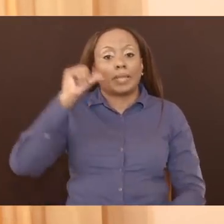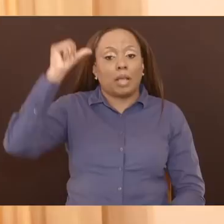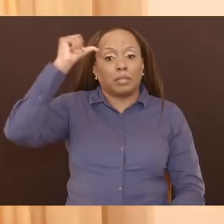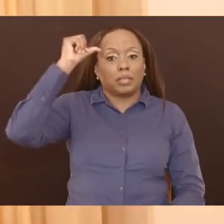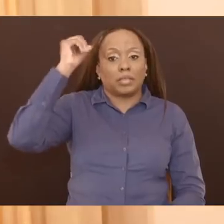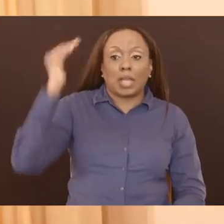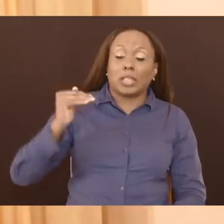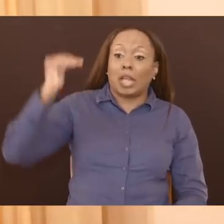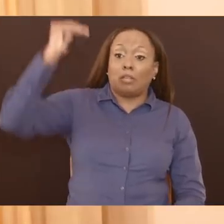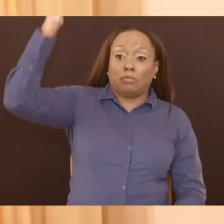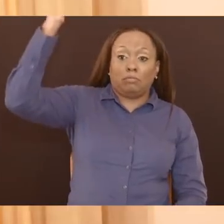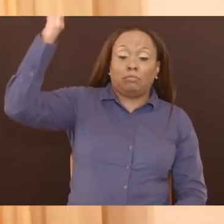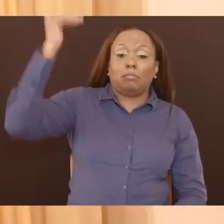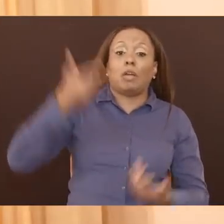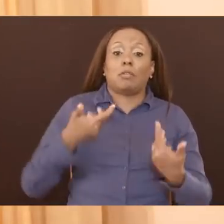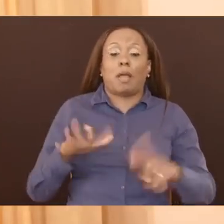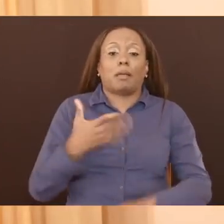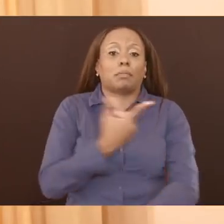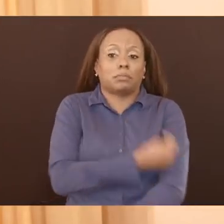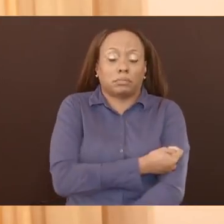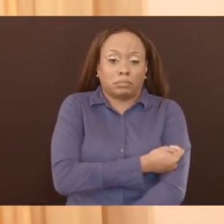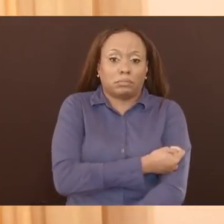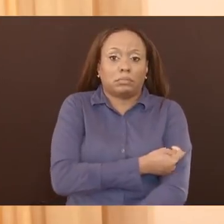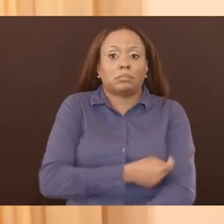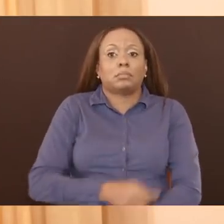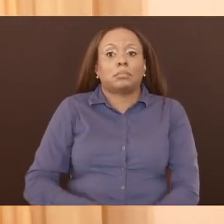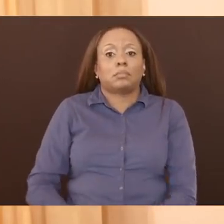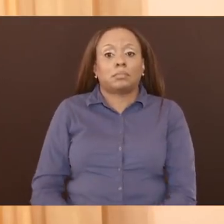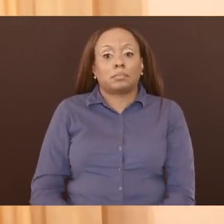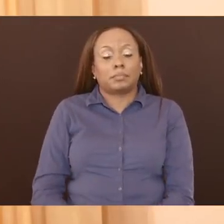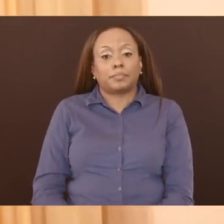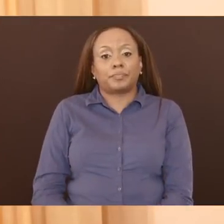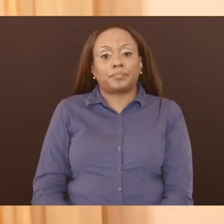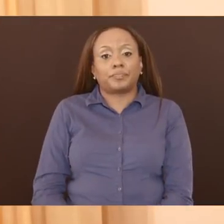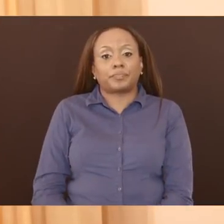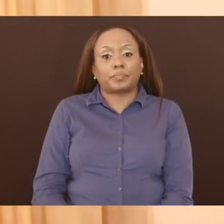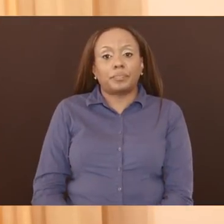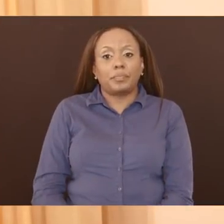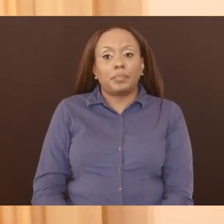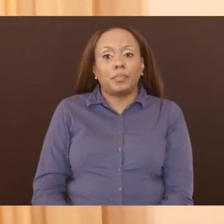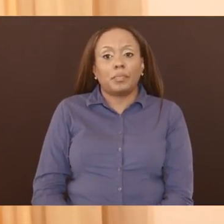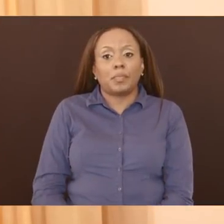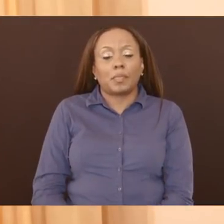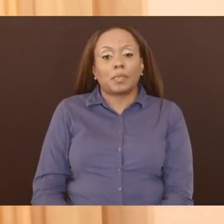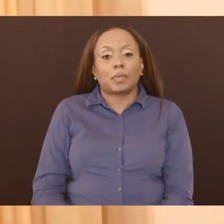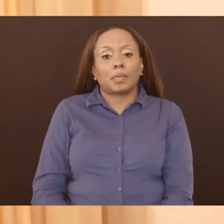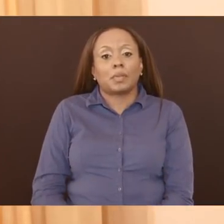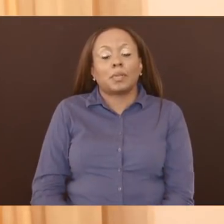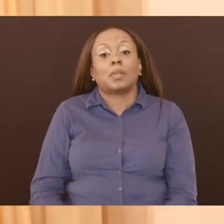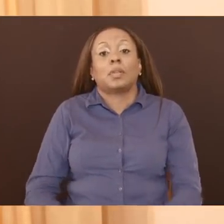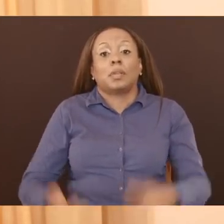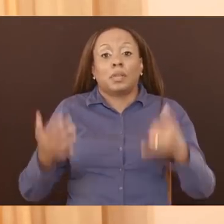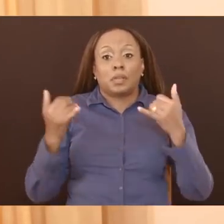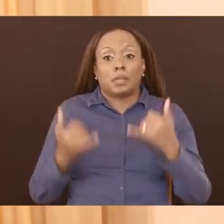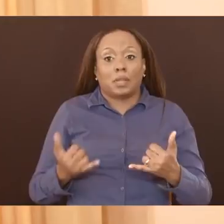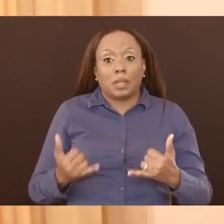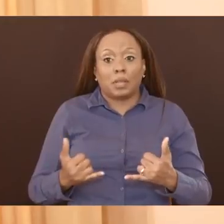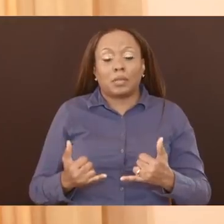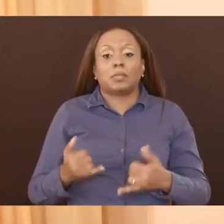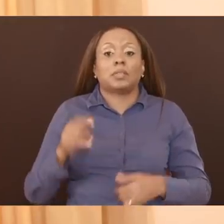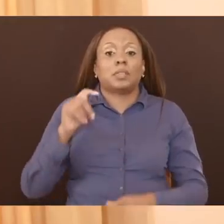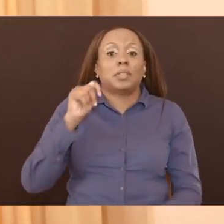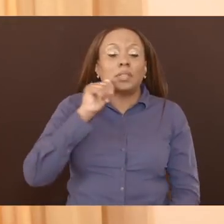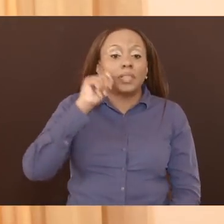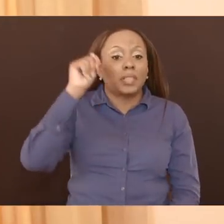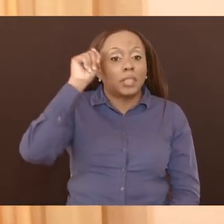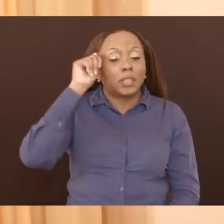their preference by taking that vaccine. We now know 1 in every 5 children, teenagers between the